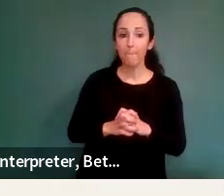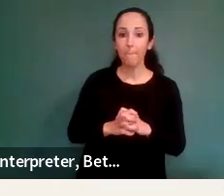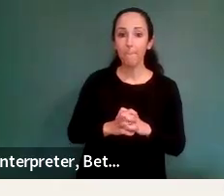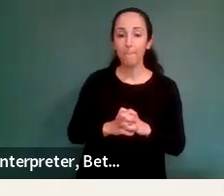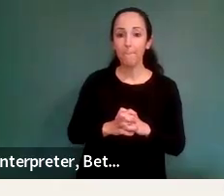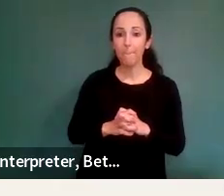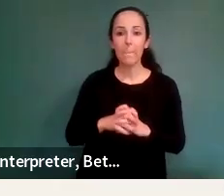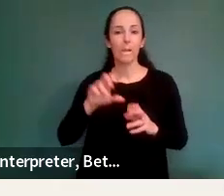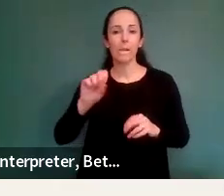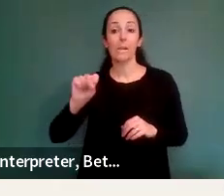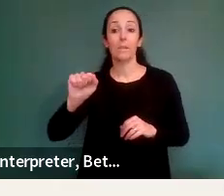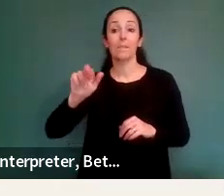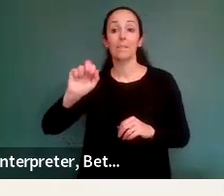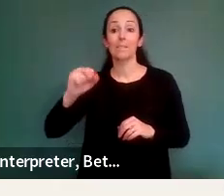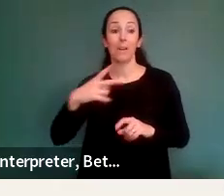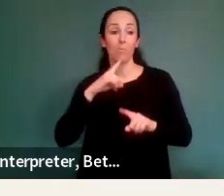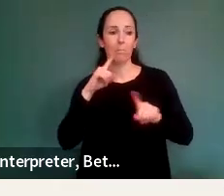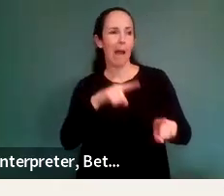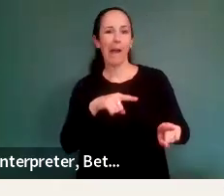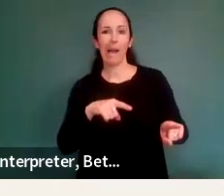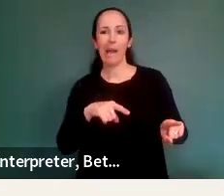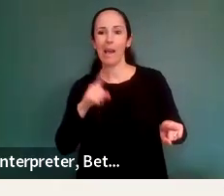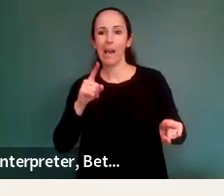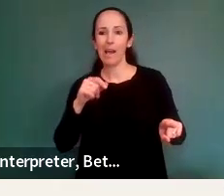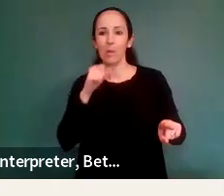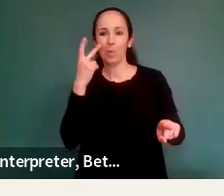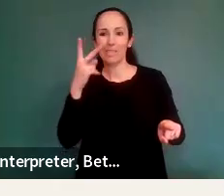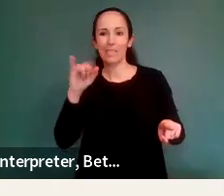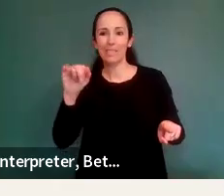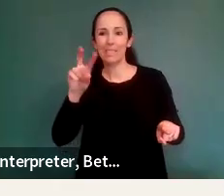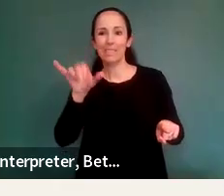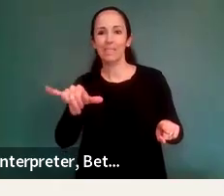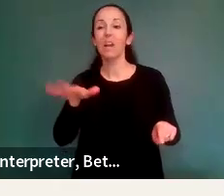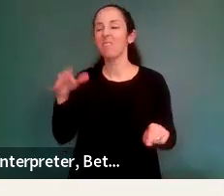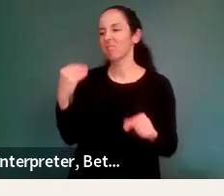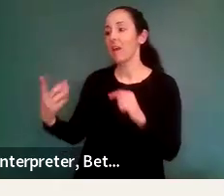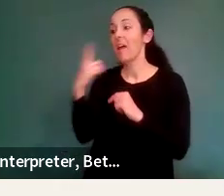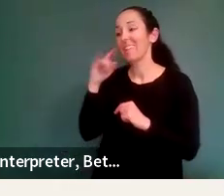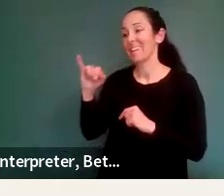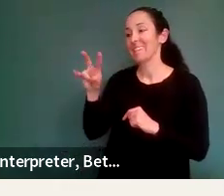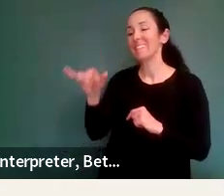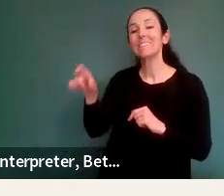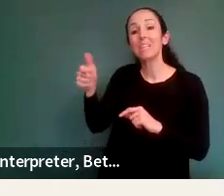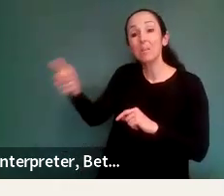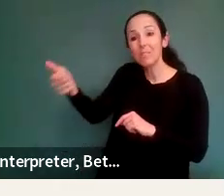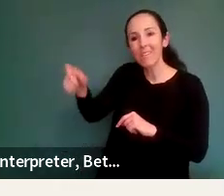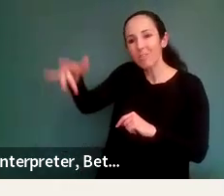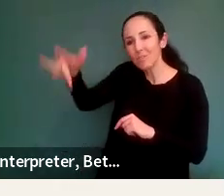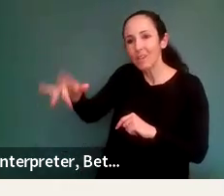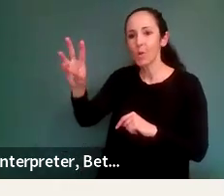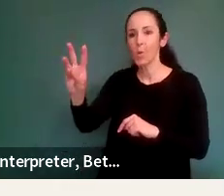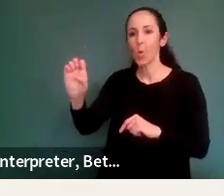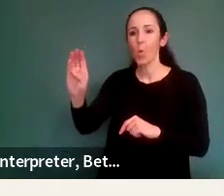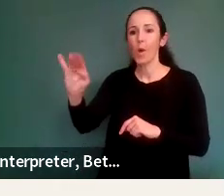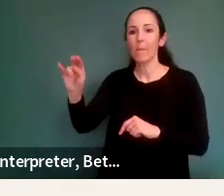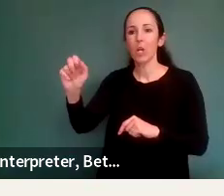I don't see Izzy. Yeah, I think he needs in the backstage, he needs to click the webinar button to join us. So if you or James could